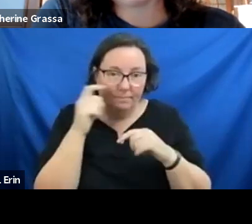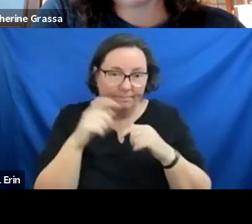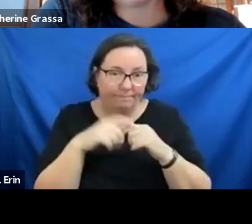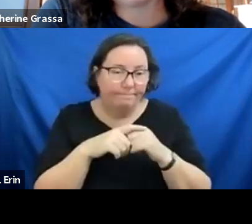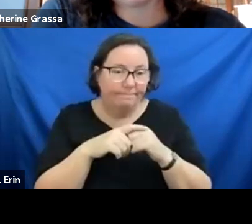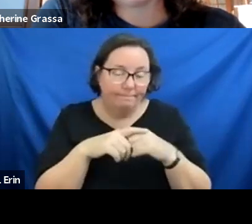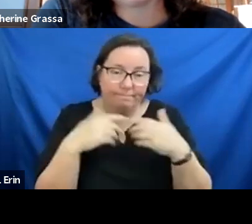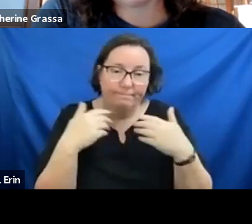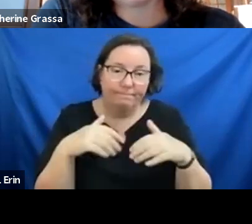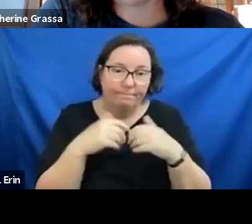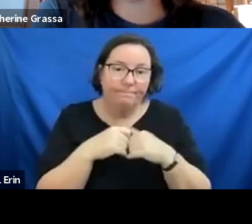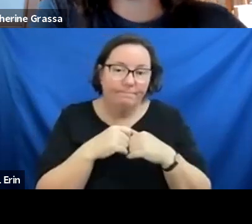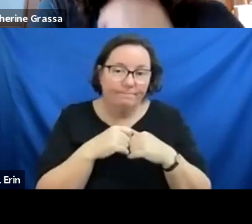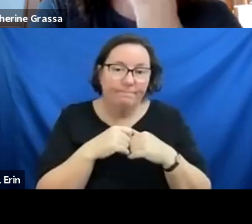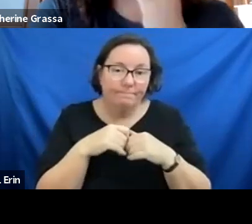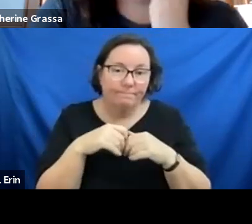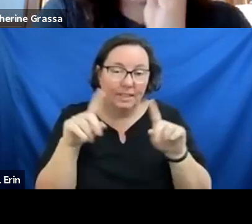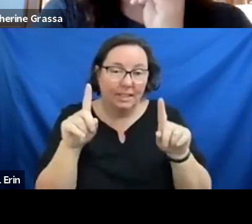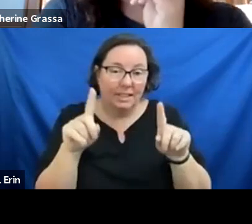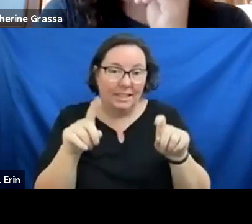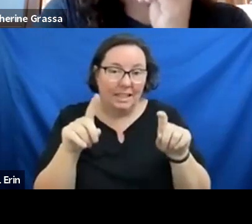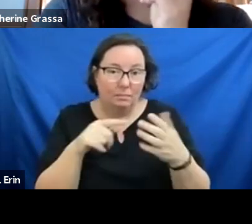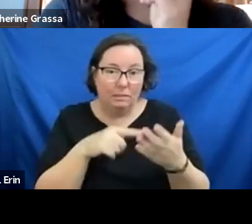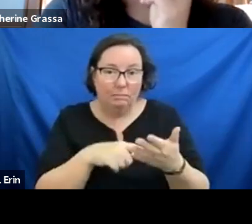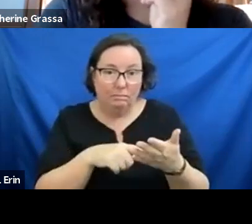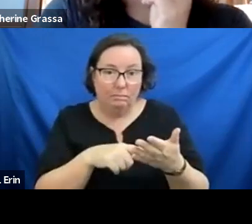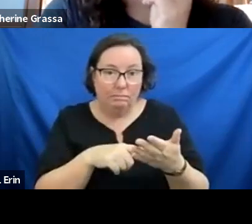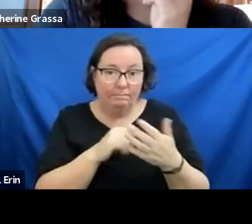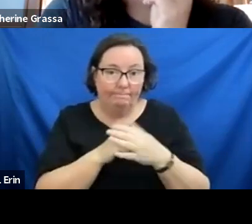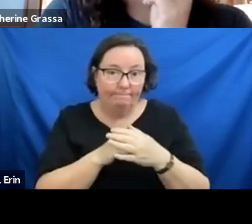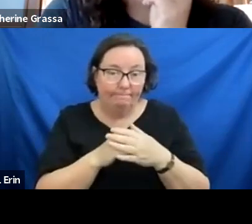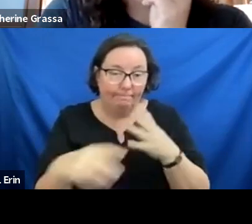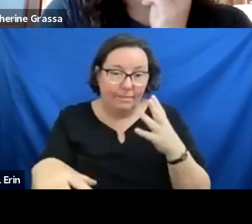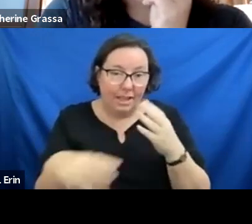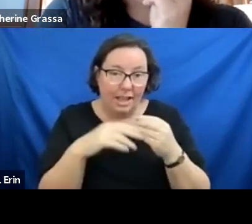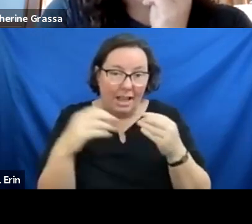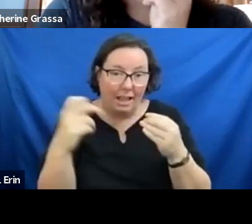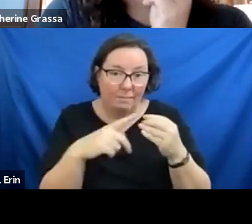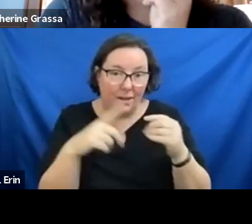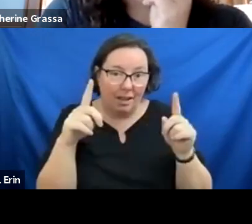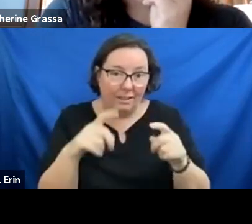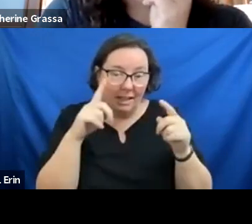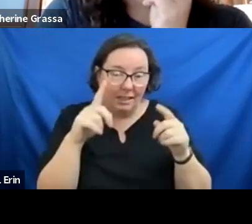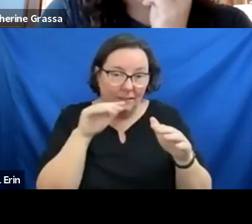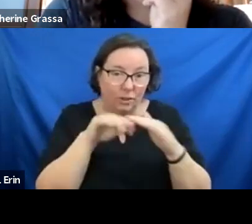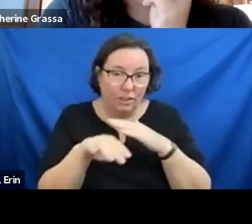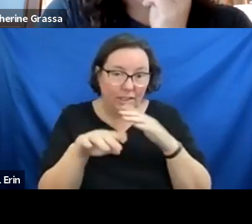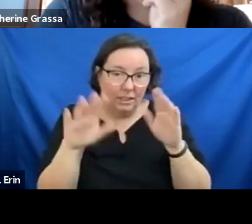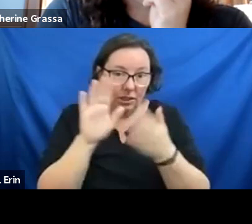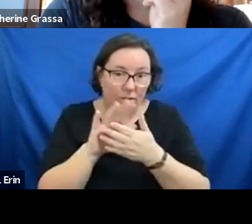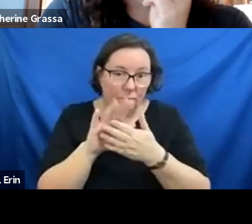of that element. If this is to be reintroduced among the criteria for